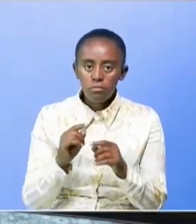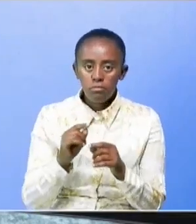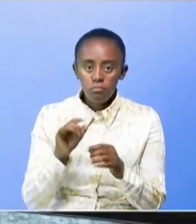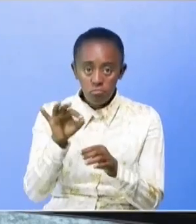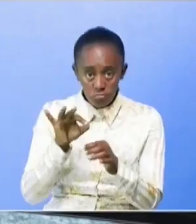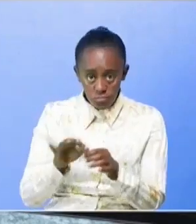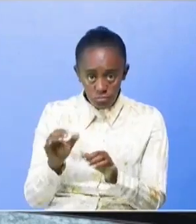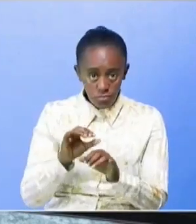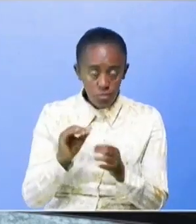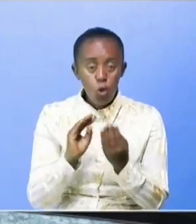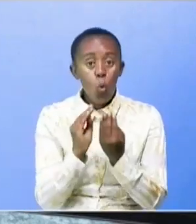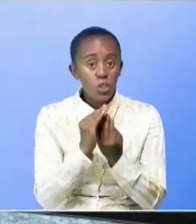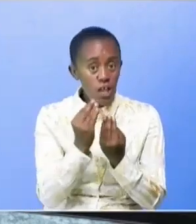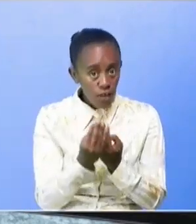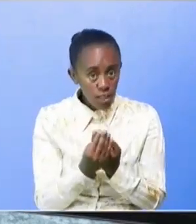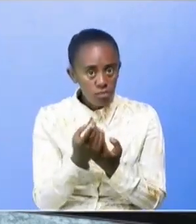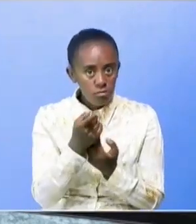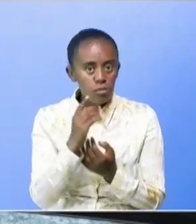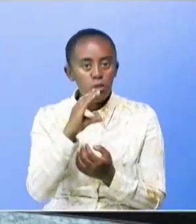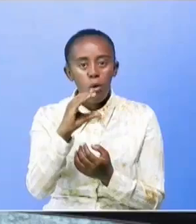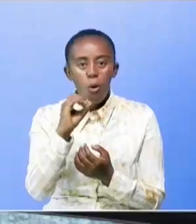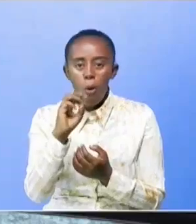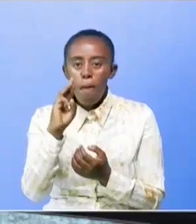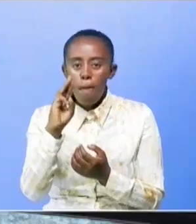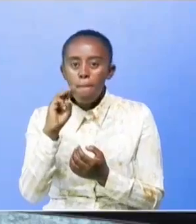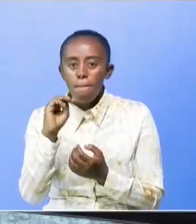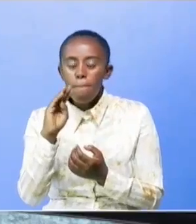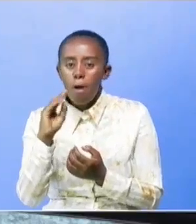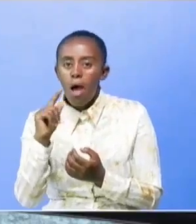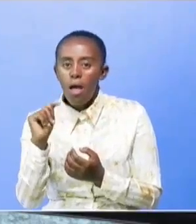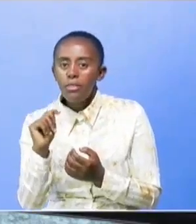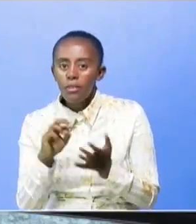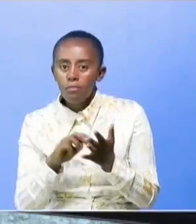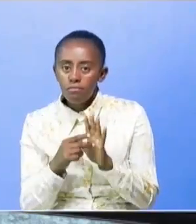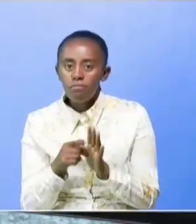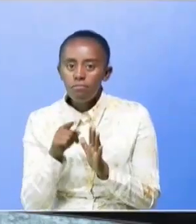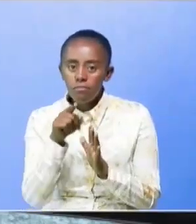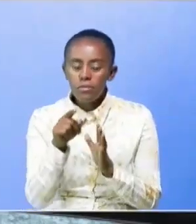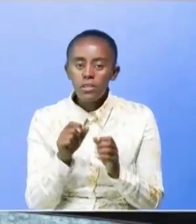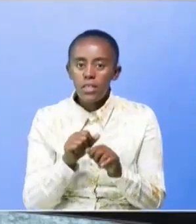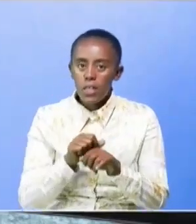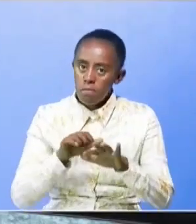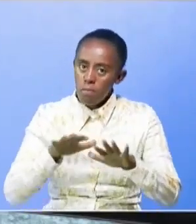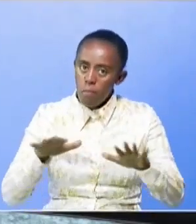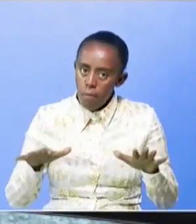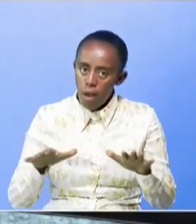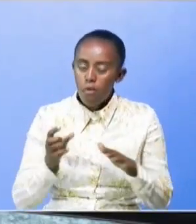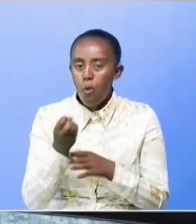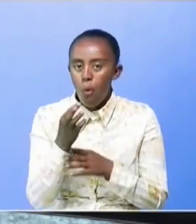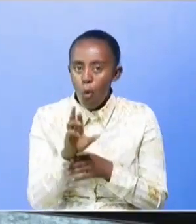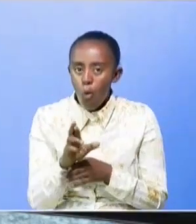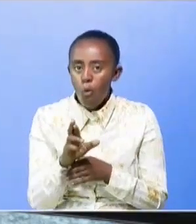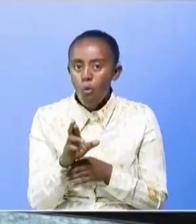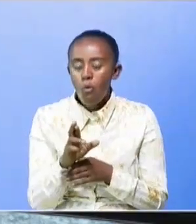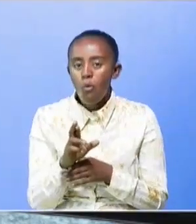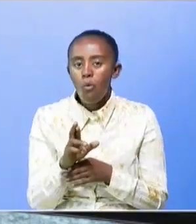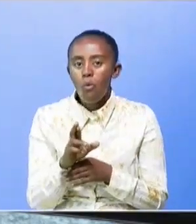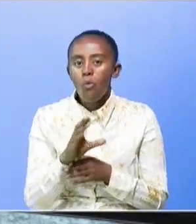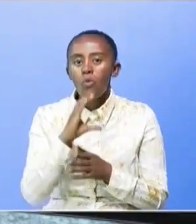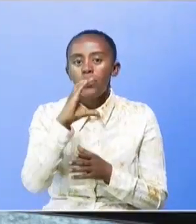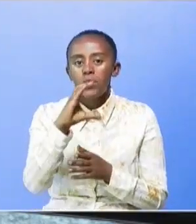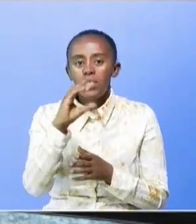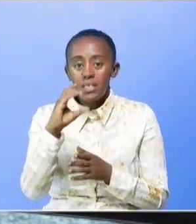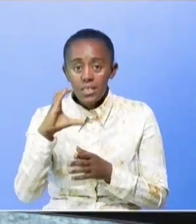conservation is combating the spread, or we could say the